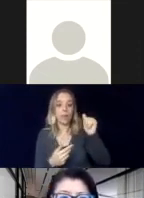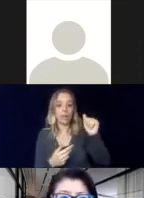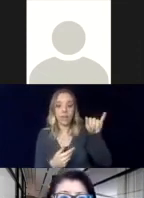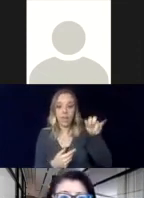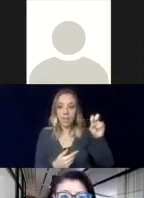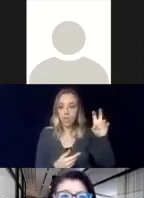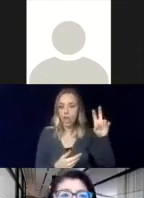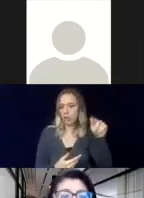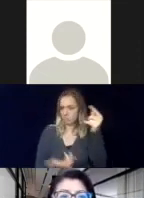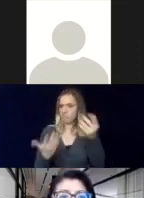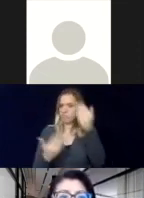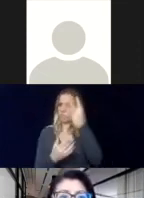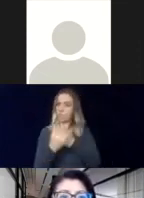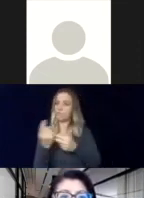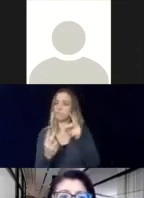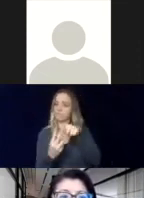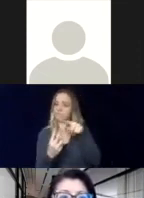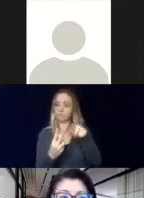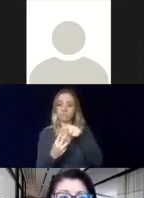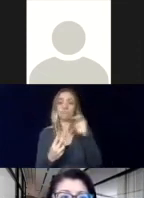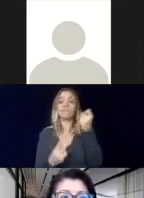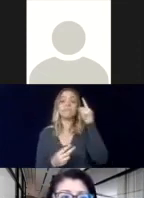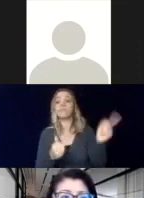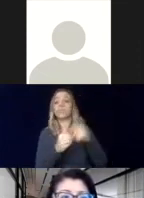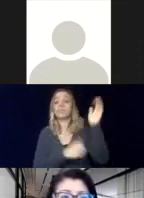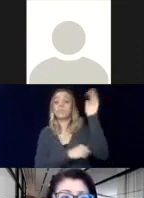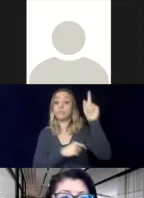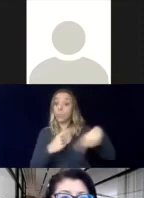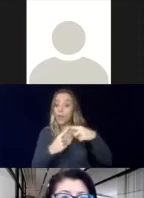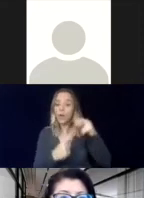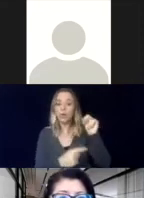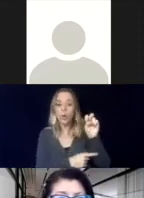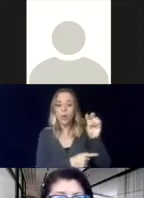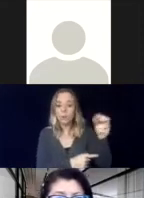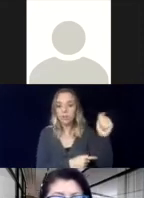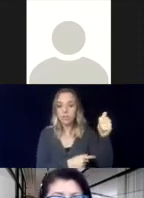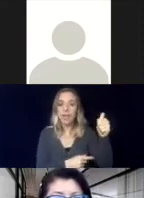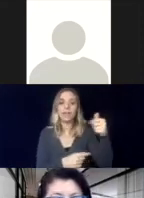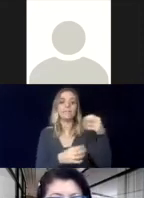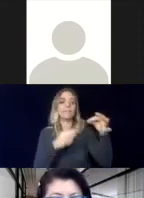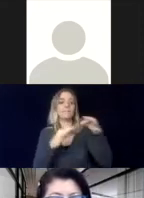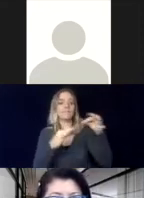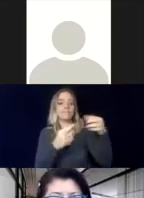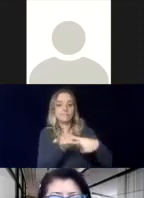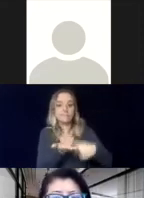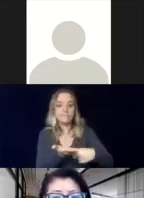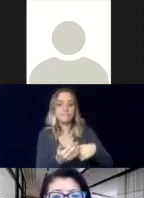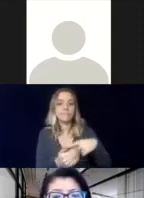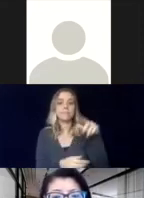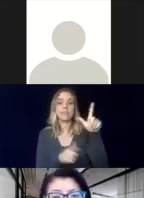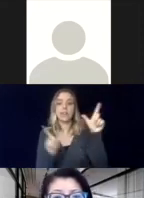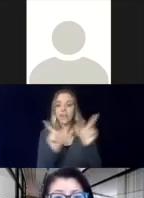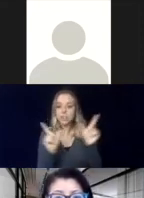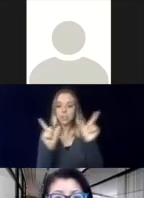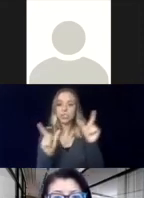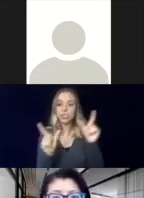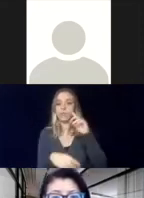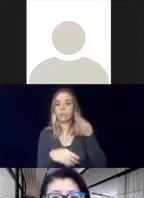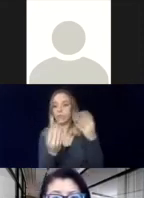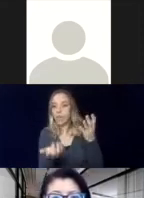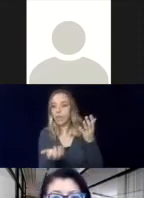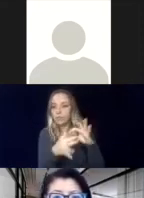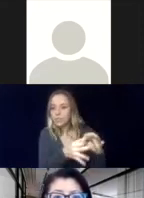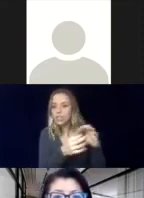speakers. The first session will be on November 10th. It will cover licensure and patient-provider relationship. And the second session will be on